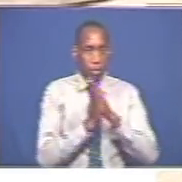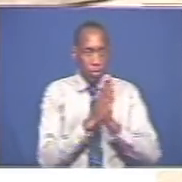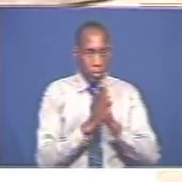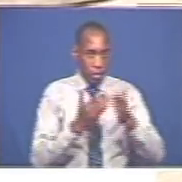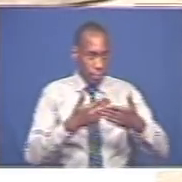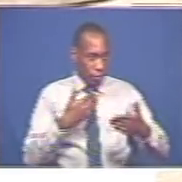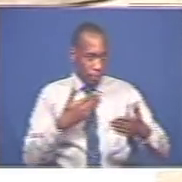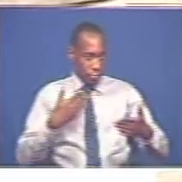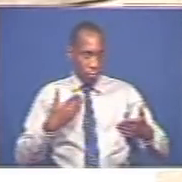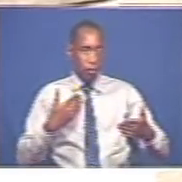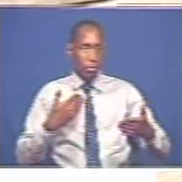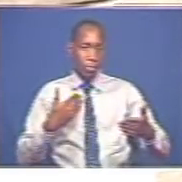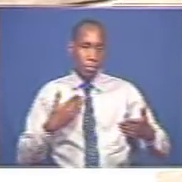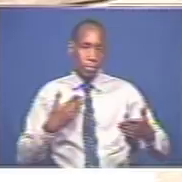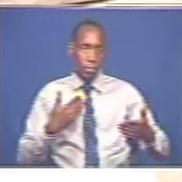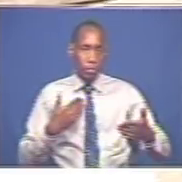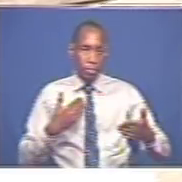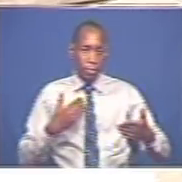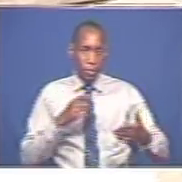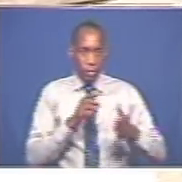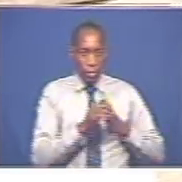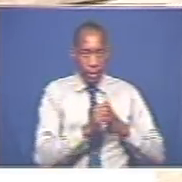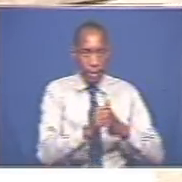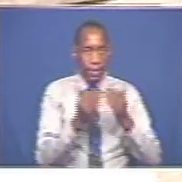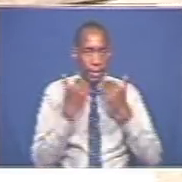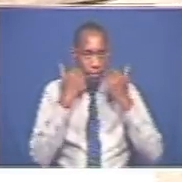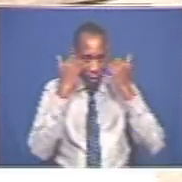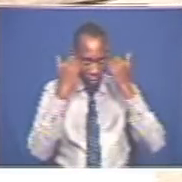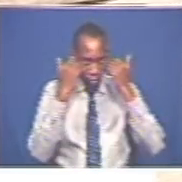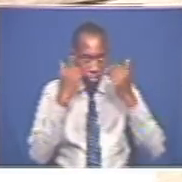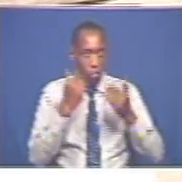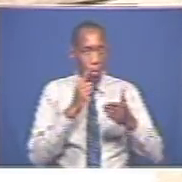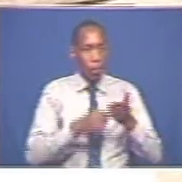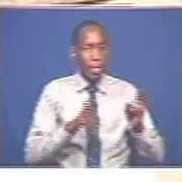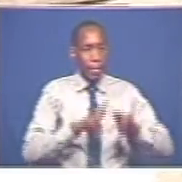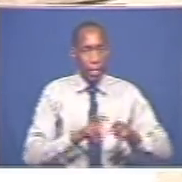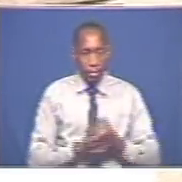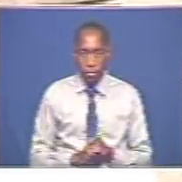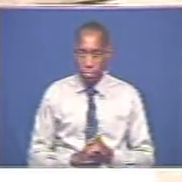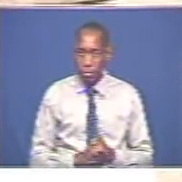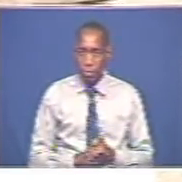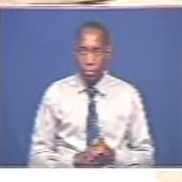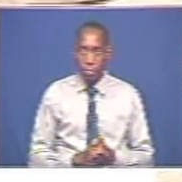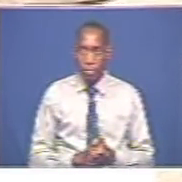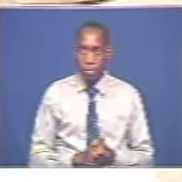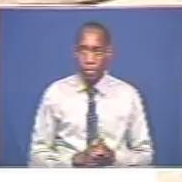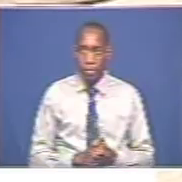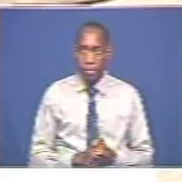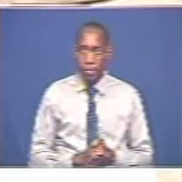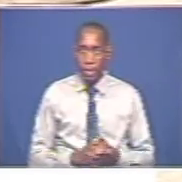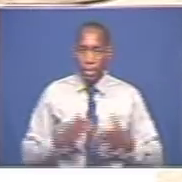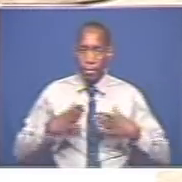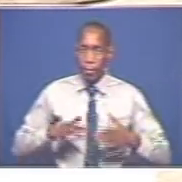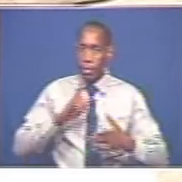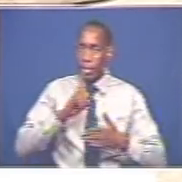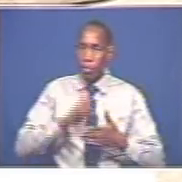bit. Yeah, yeah. What led to you sinking into depression? Actually, we call them what people like to say, you know, life has